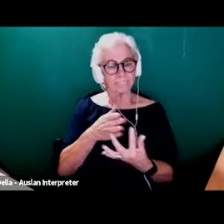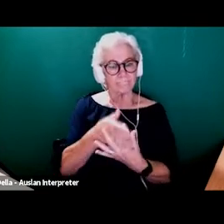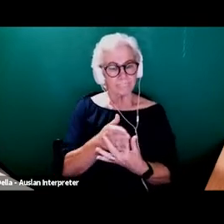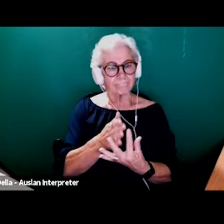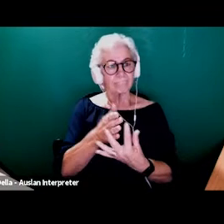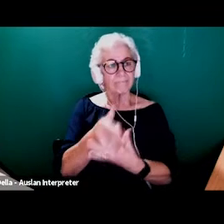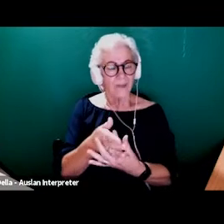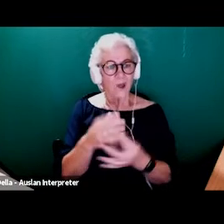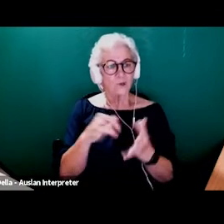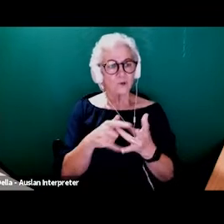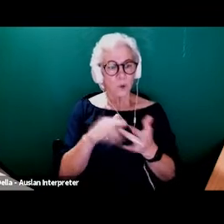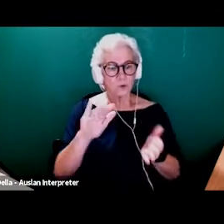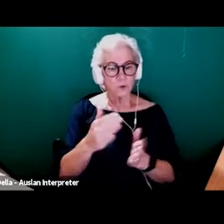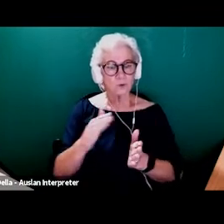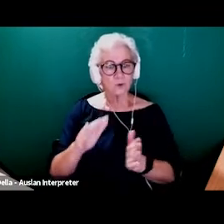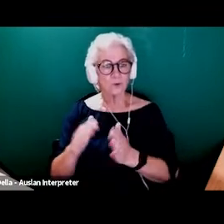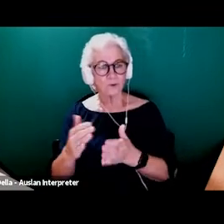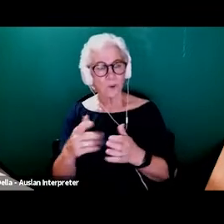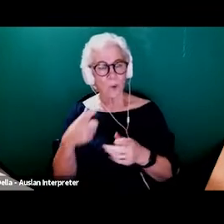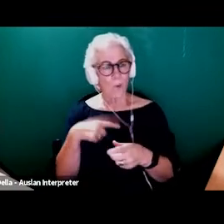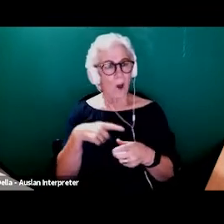remain debated.